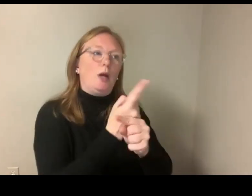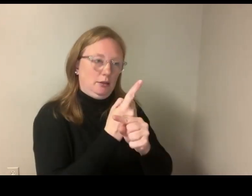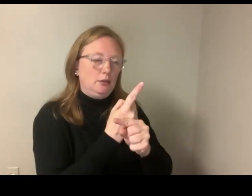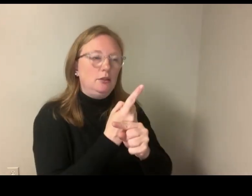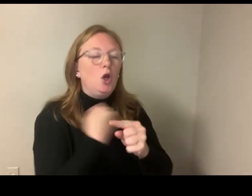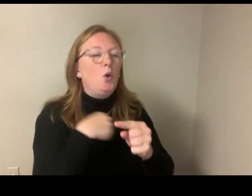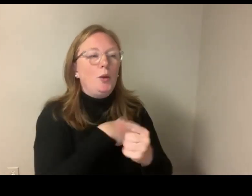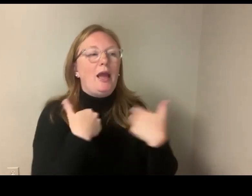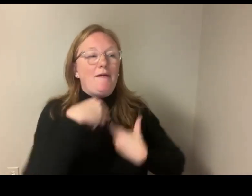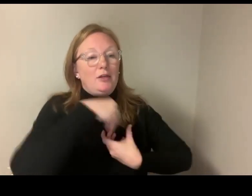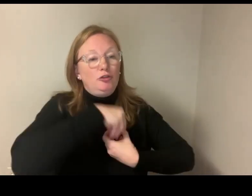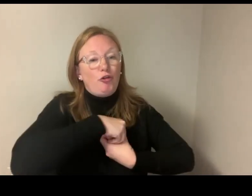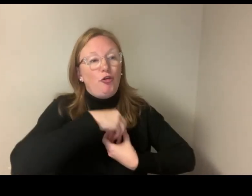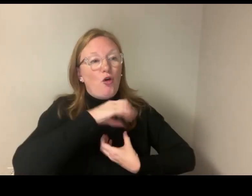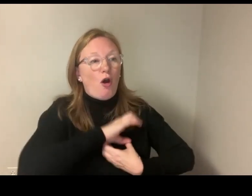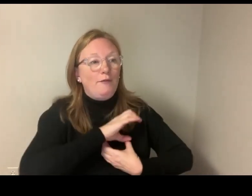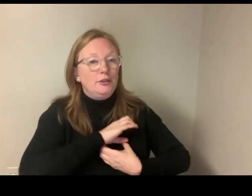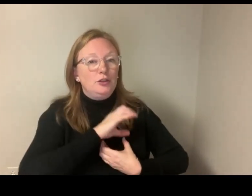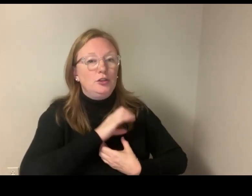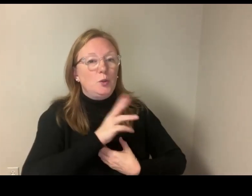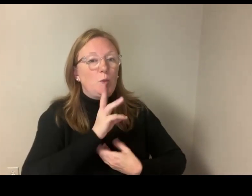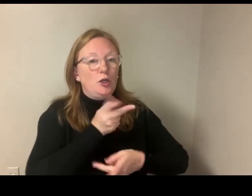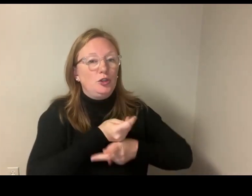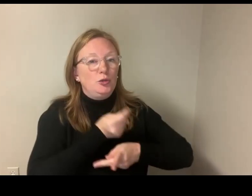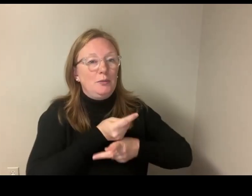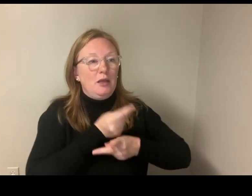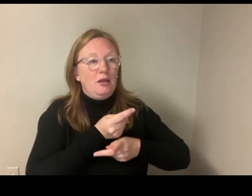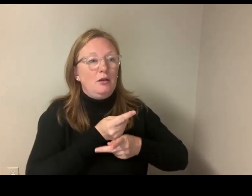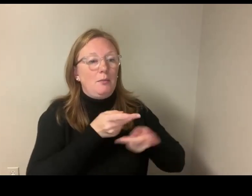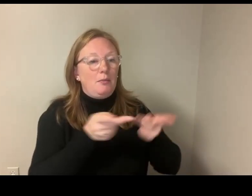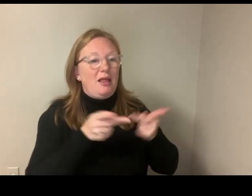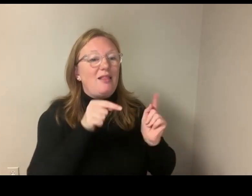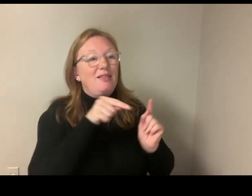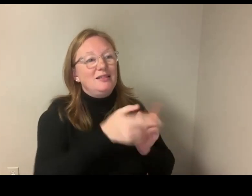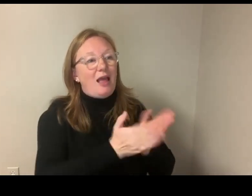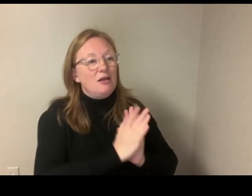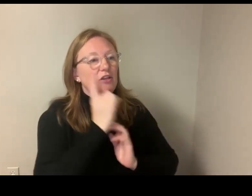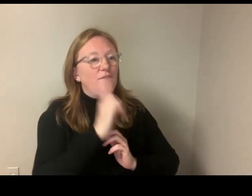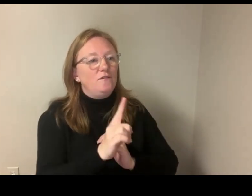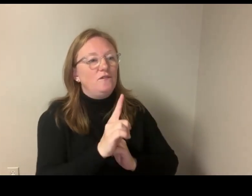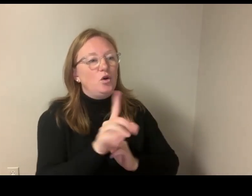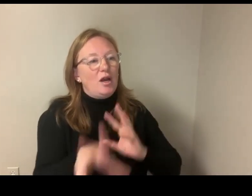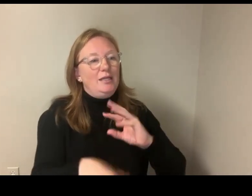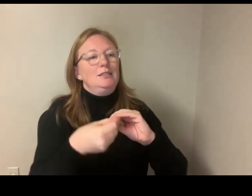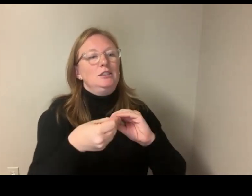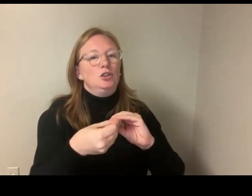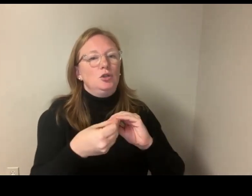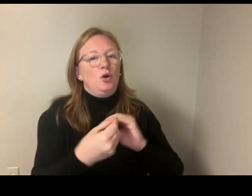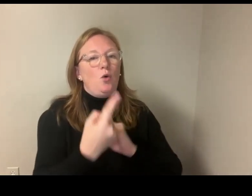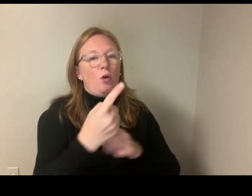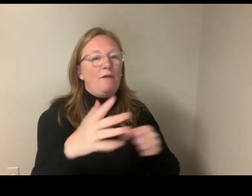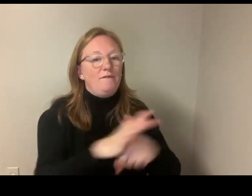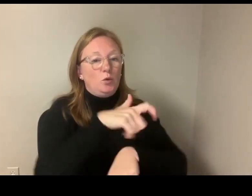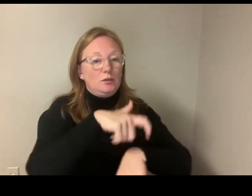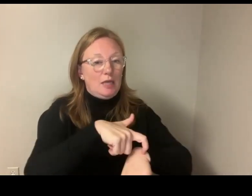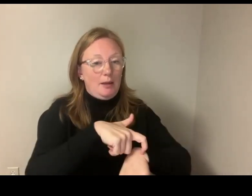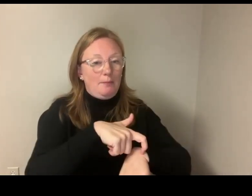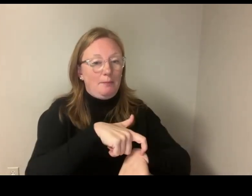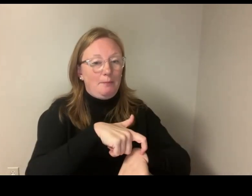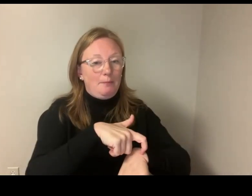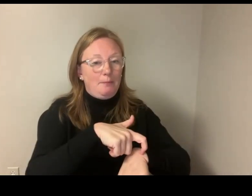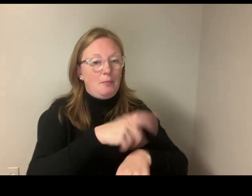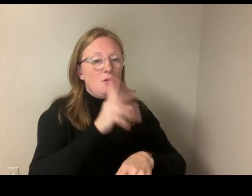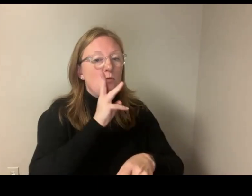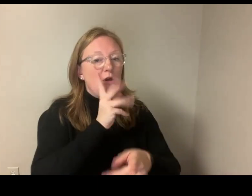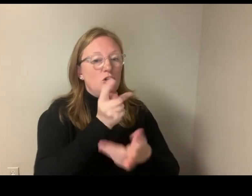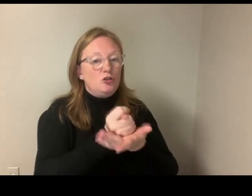we have internal officers at our water treatment plant. This is asking for an additional 1 full-time at the water treatment